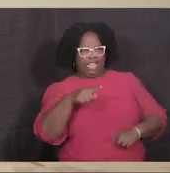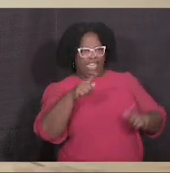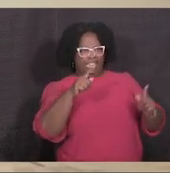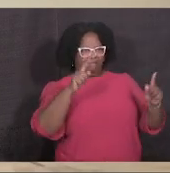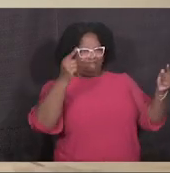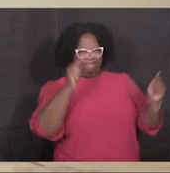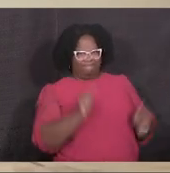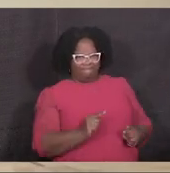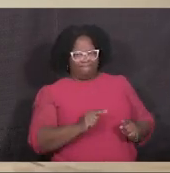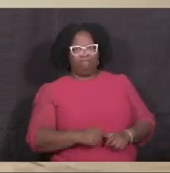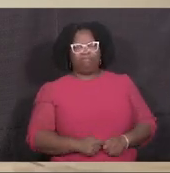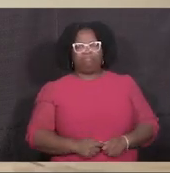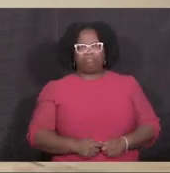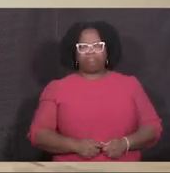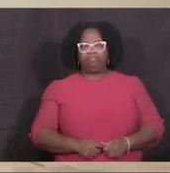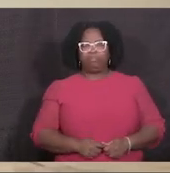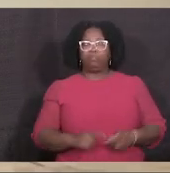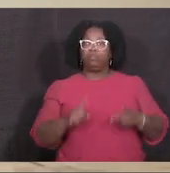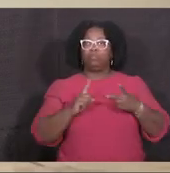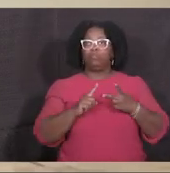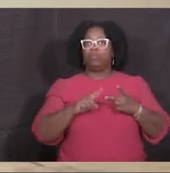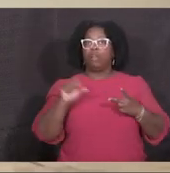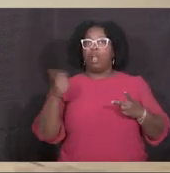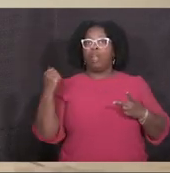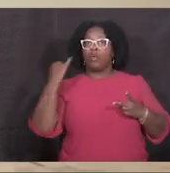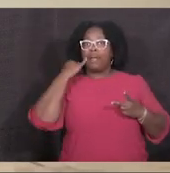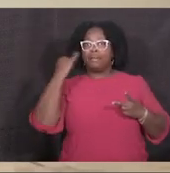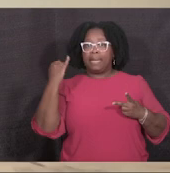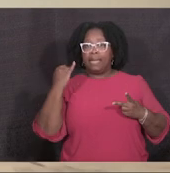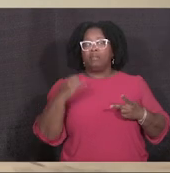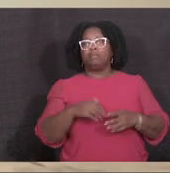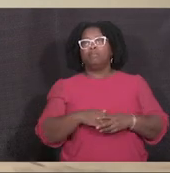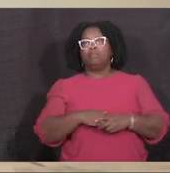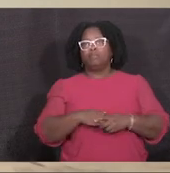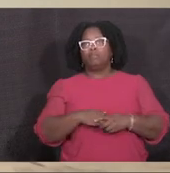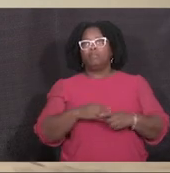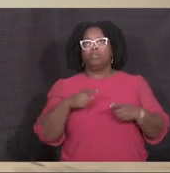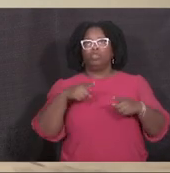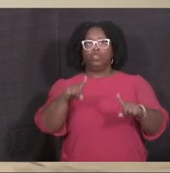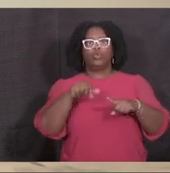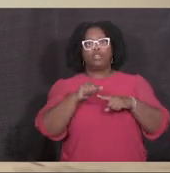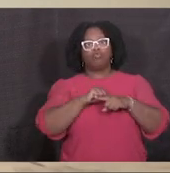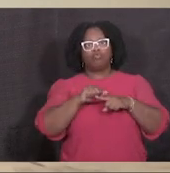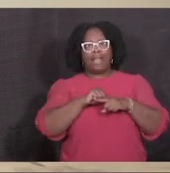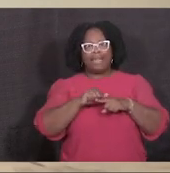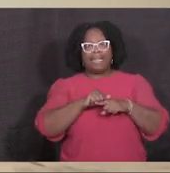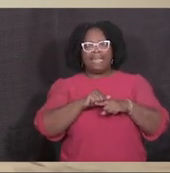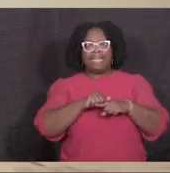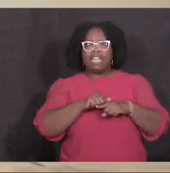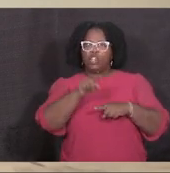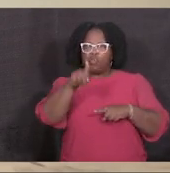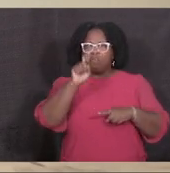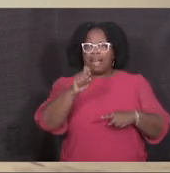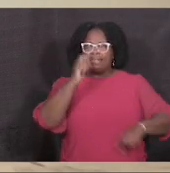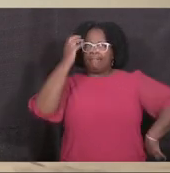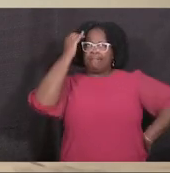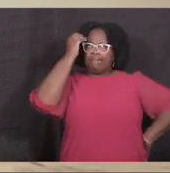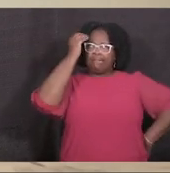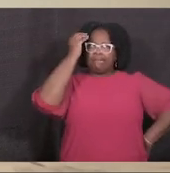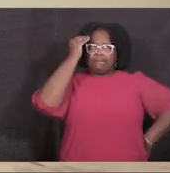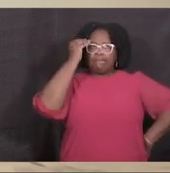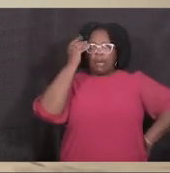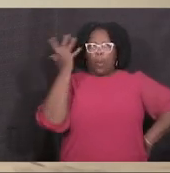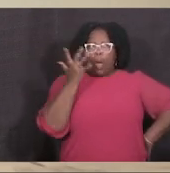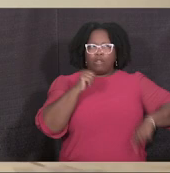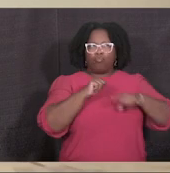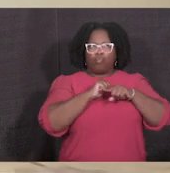The other thing is really, when you're doing training, really be thoughtful about the training that you're